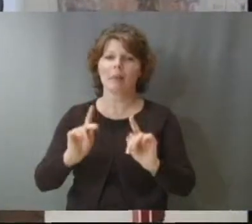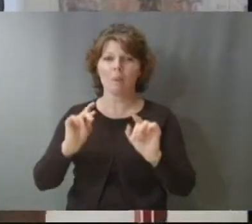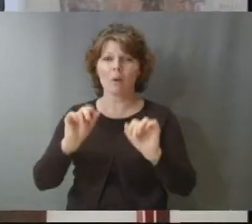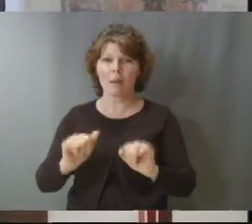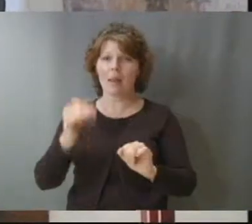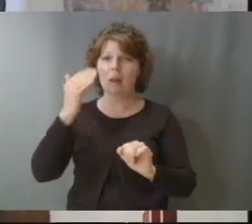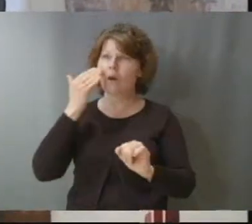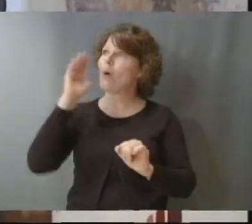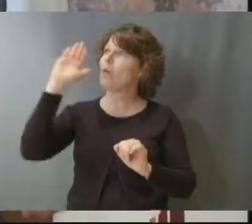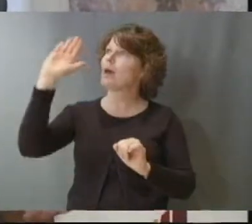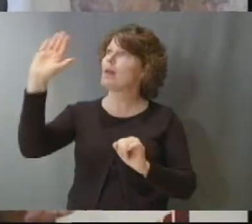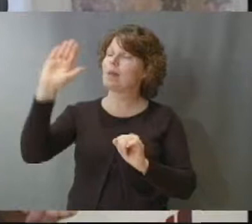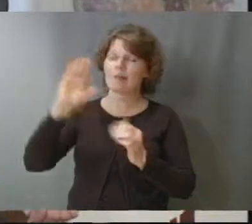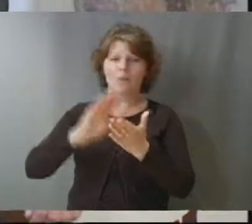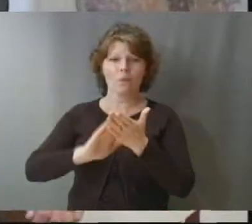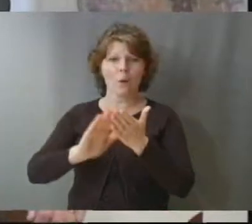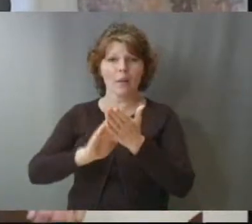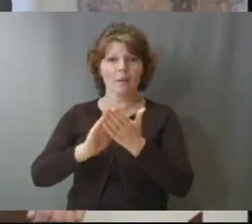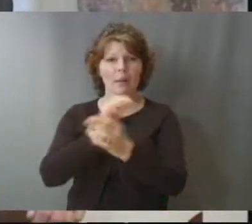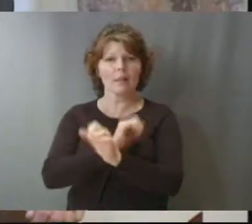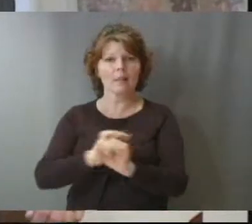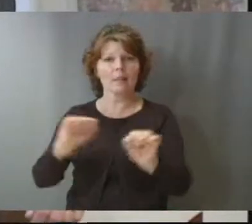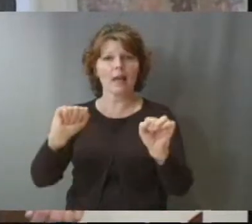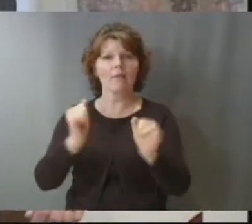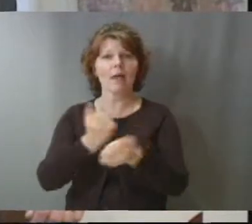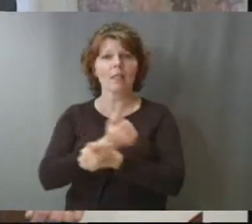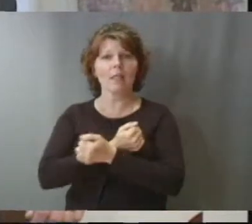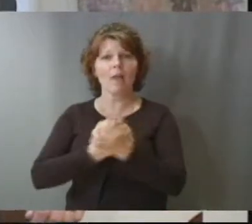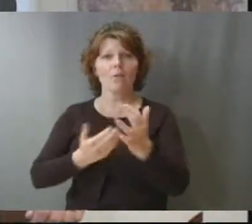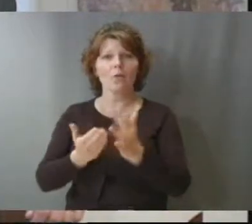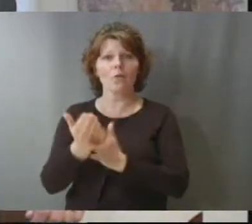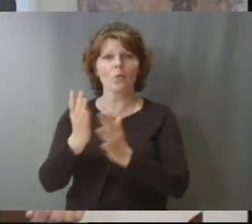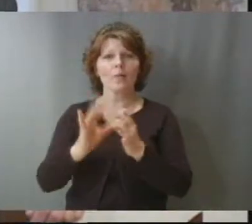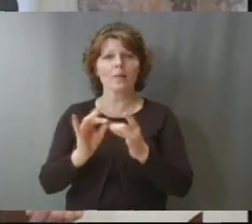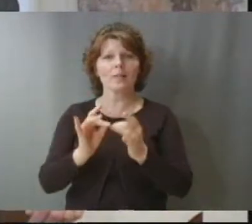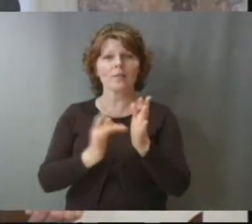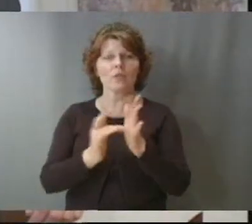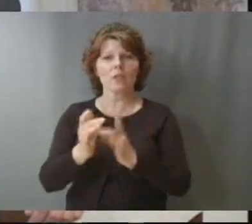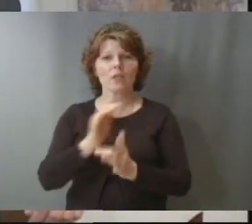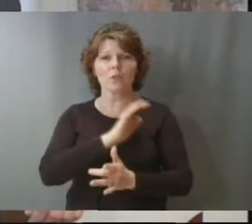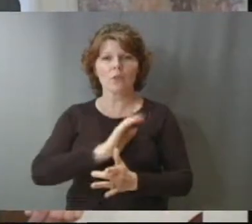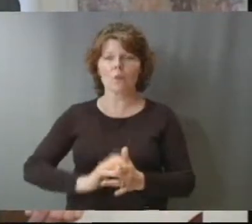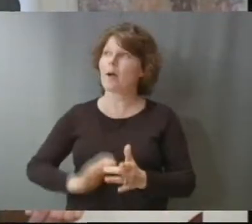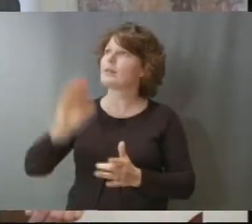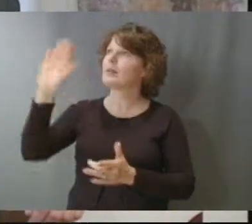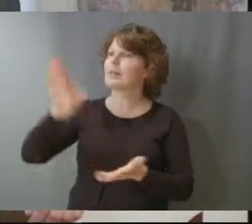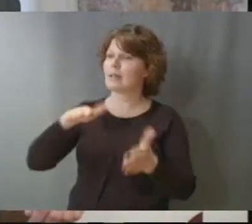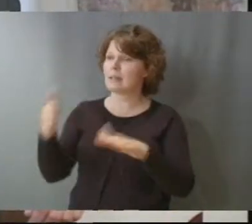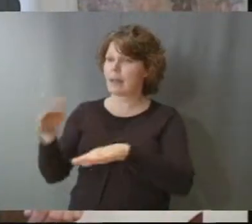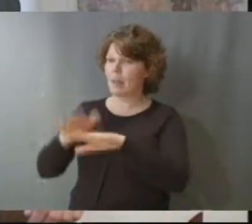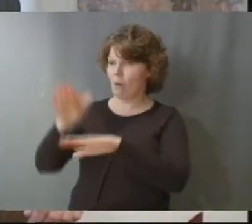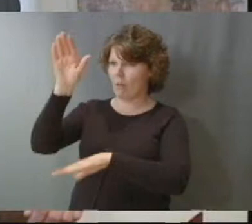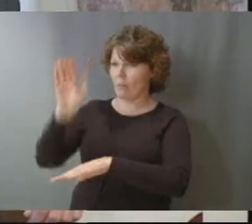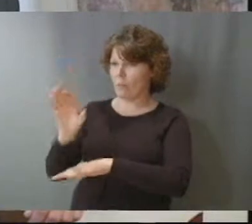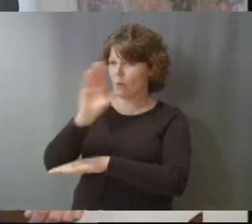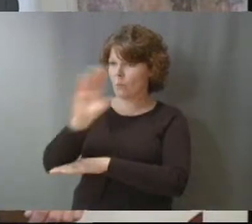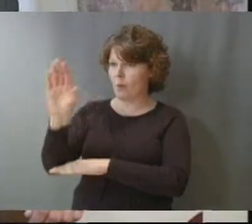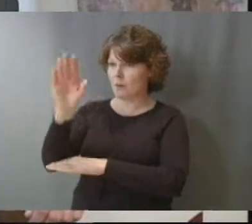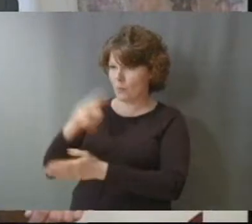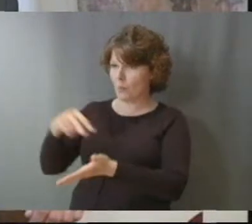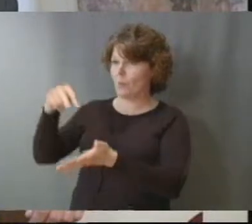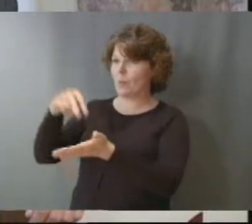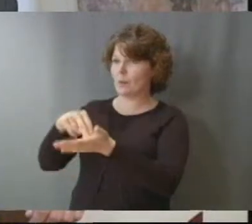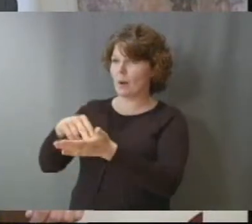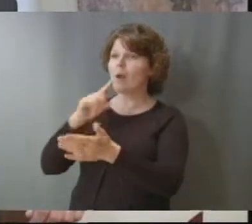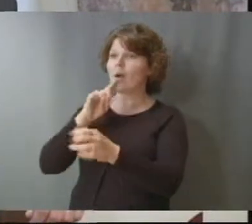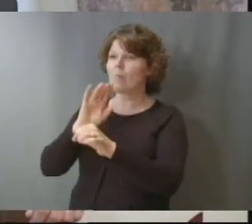God's forgiving and saving love through the message of Jesus Christ, His death on the cross, His resurrection, and the